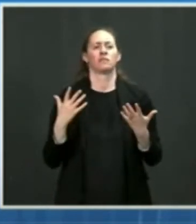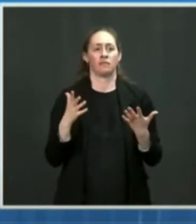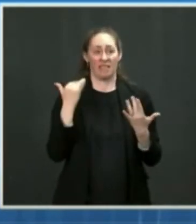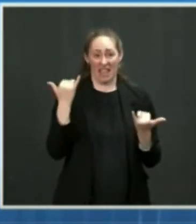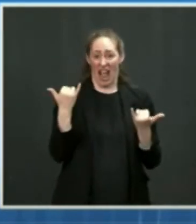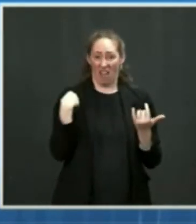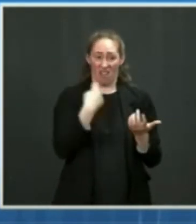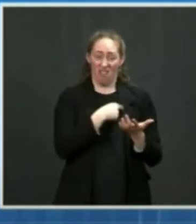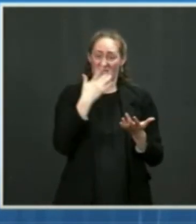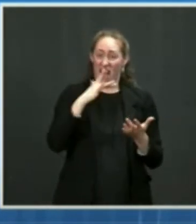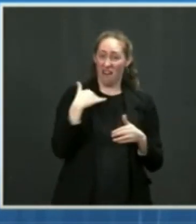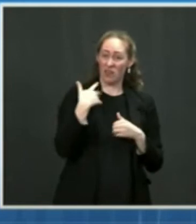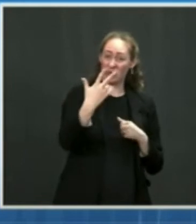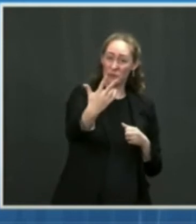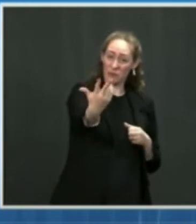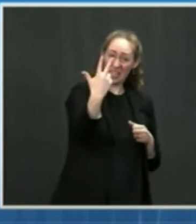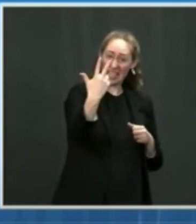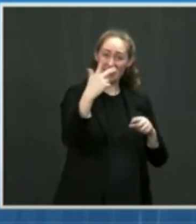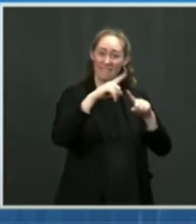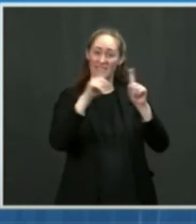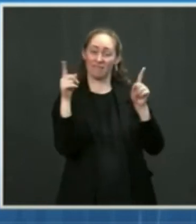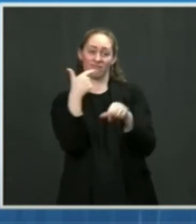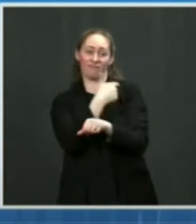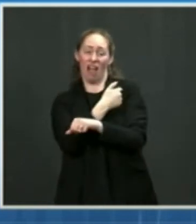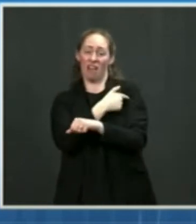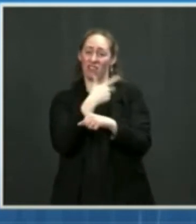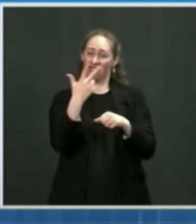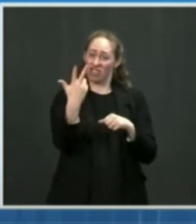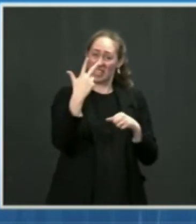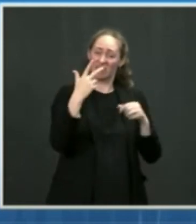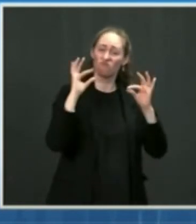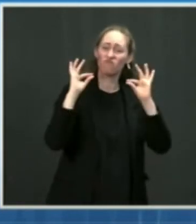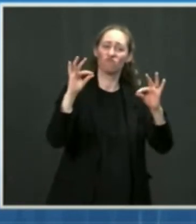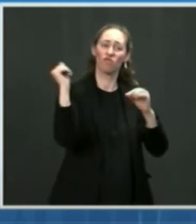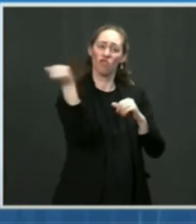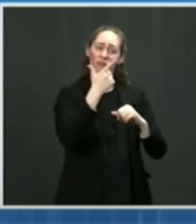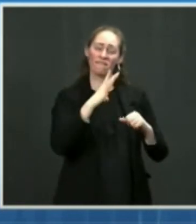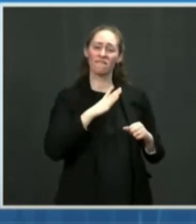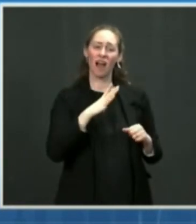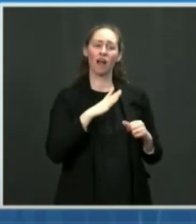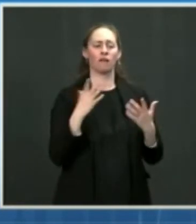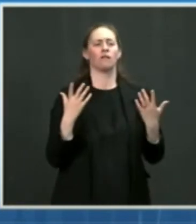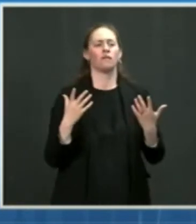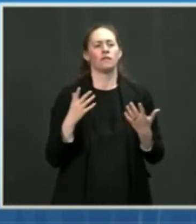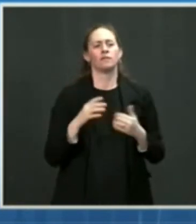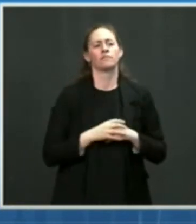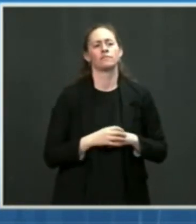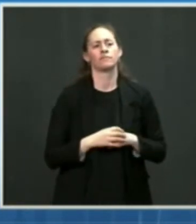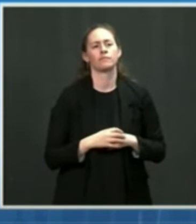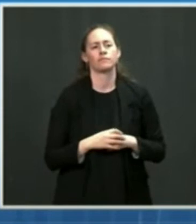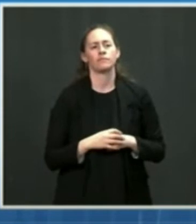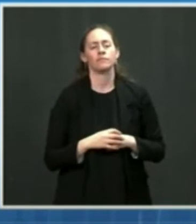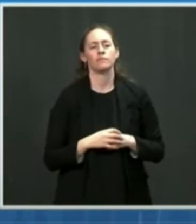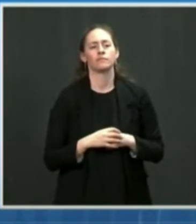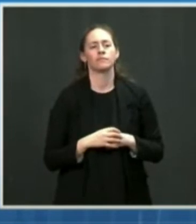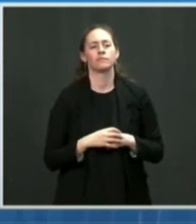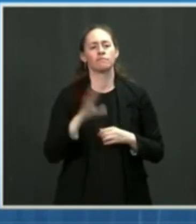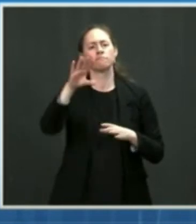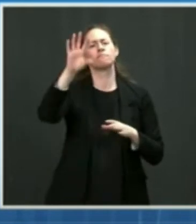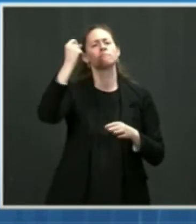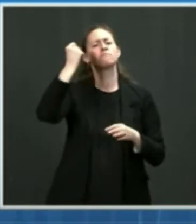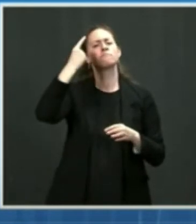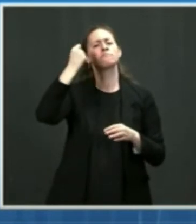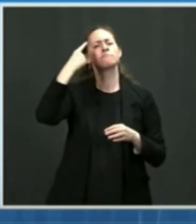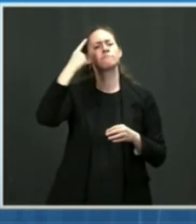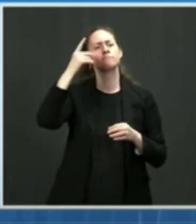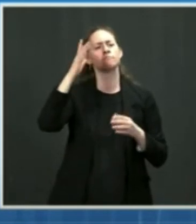very effective vaccines, but we are also importantly not dependent upon